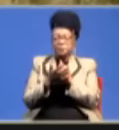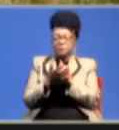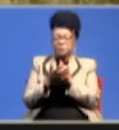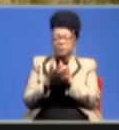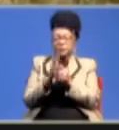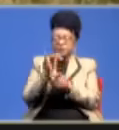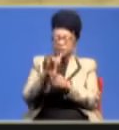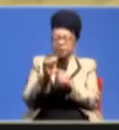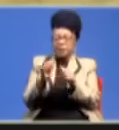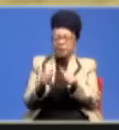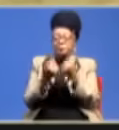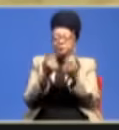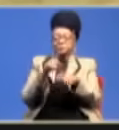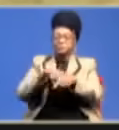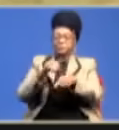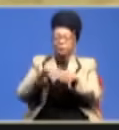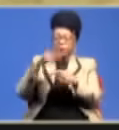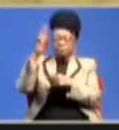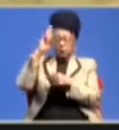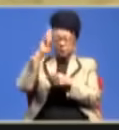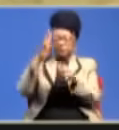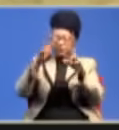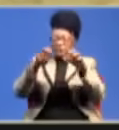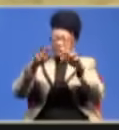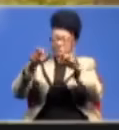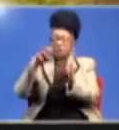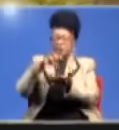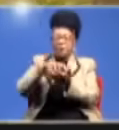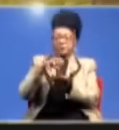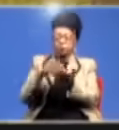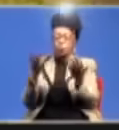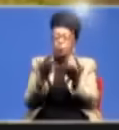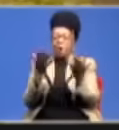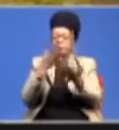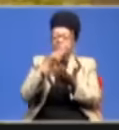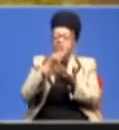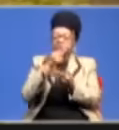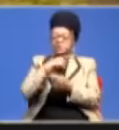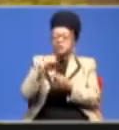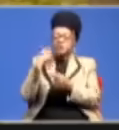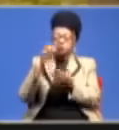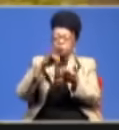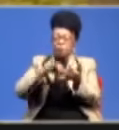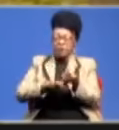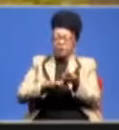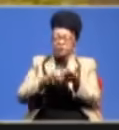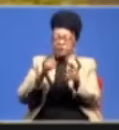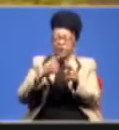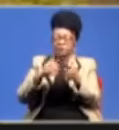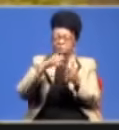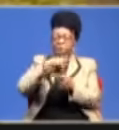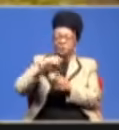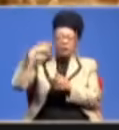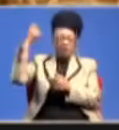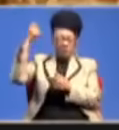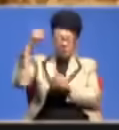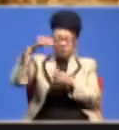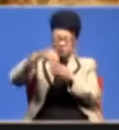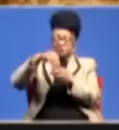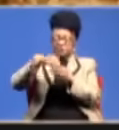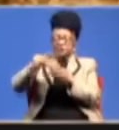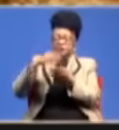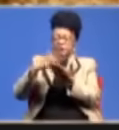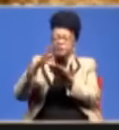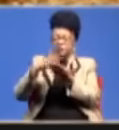This comes even as police are investigating a case where a man killed his wife and hanged himself inside their rented home